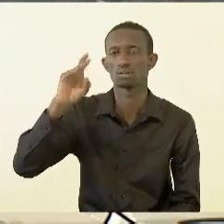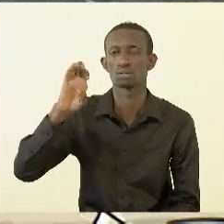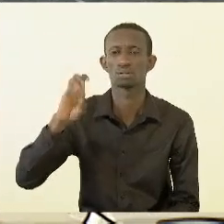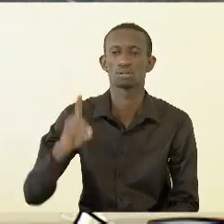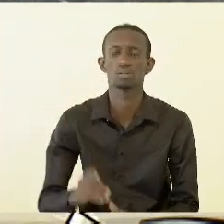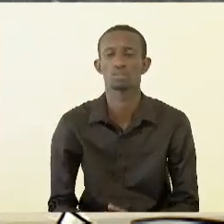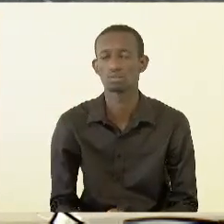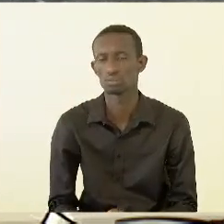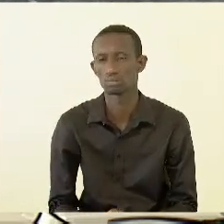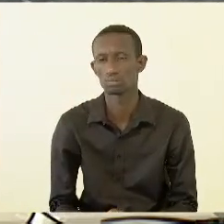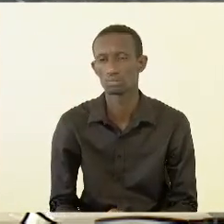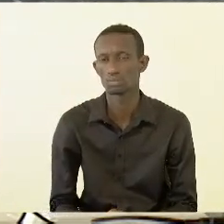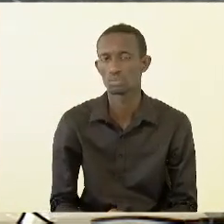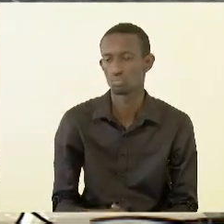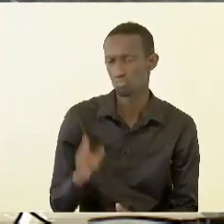acid, which is